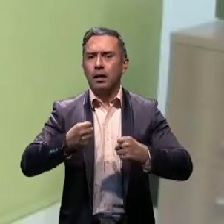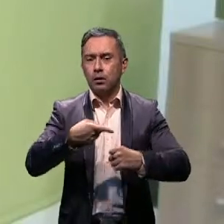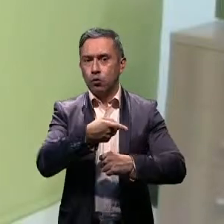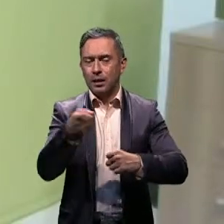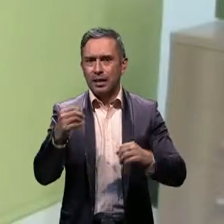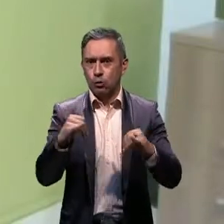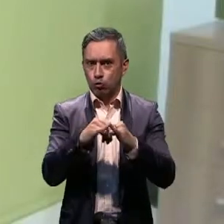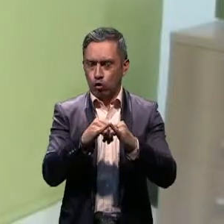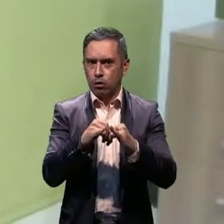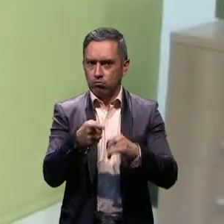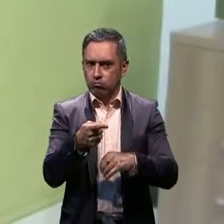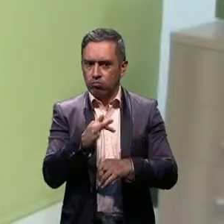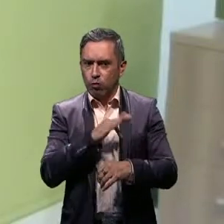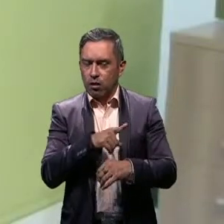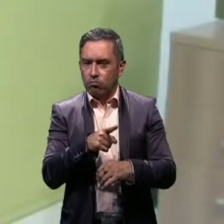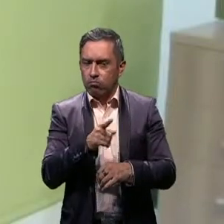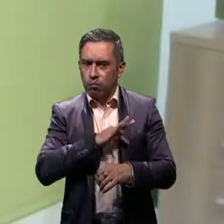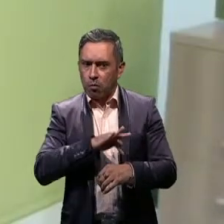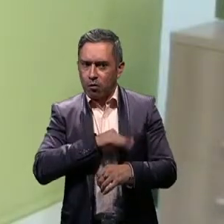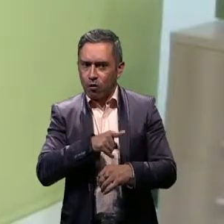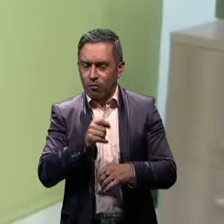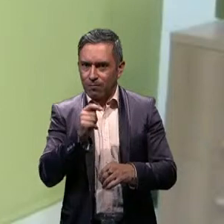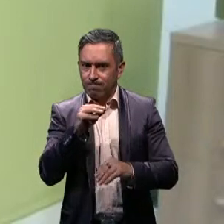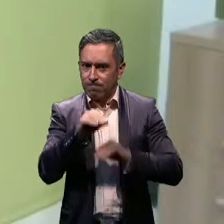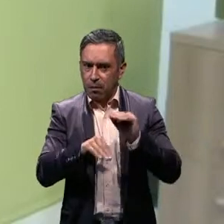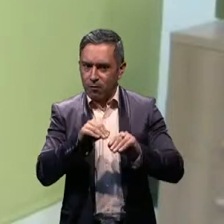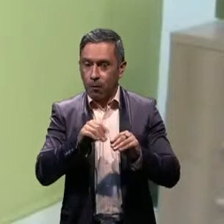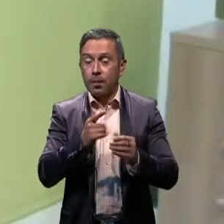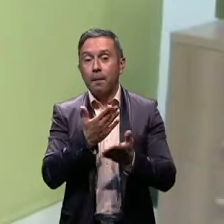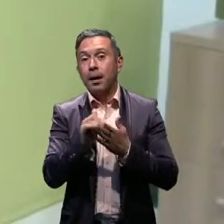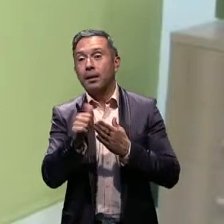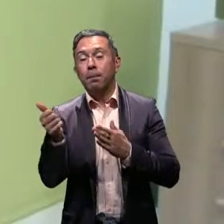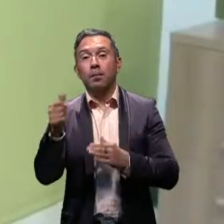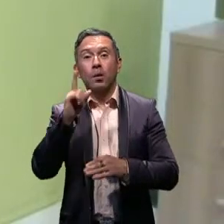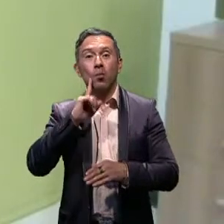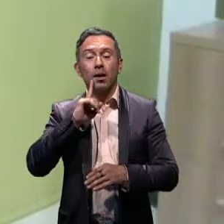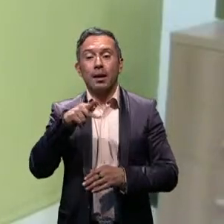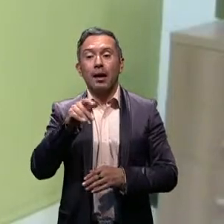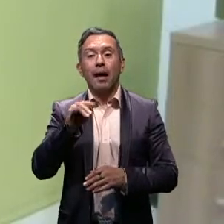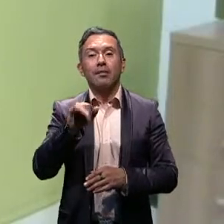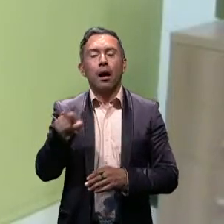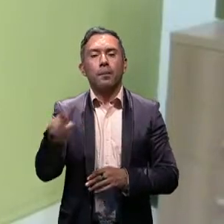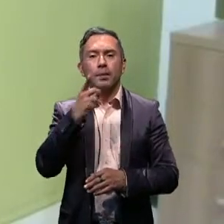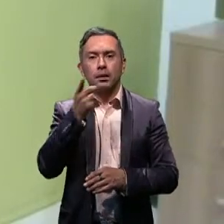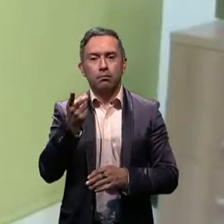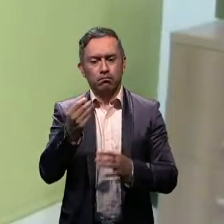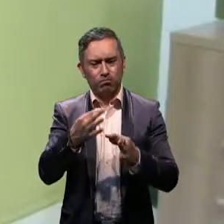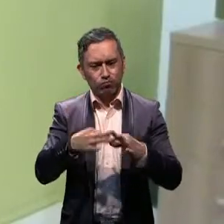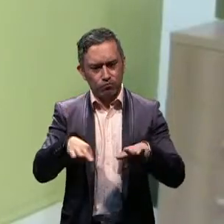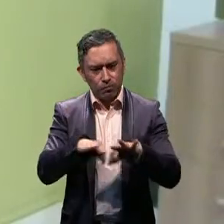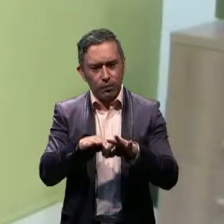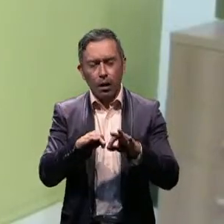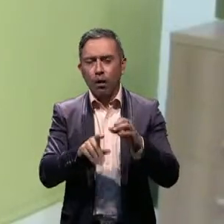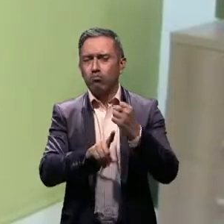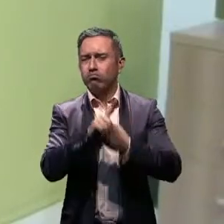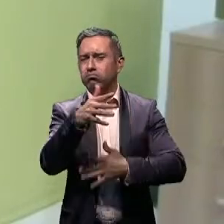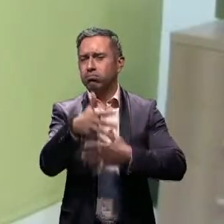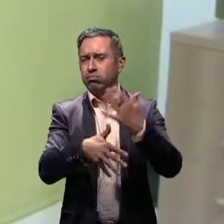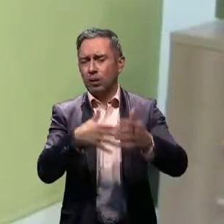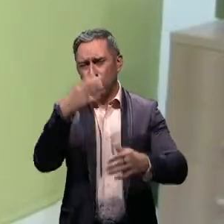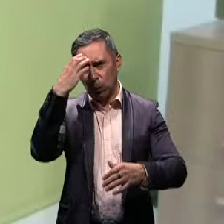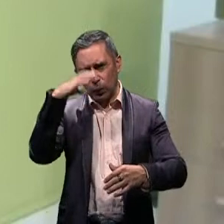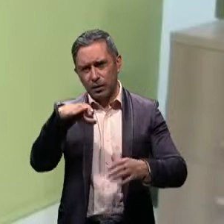institutional capacities. And Katia was mentioning that we have to